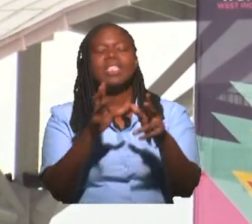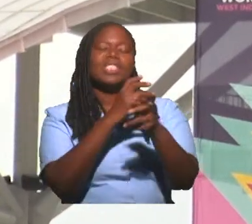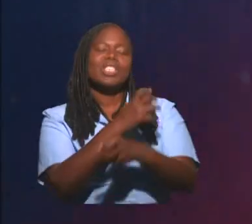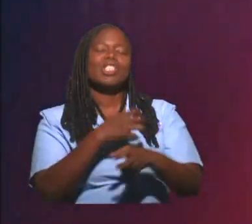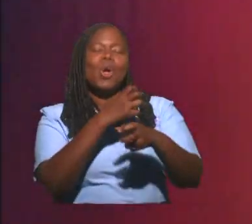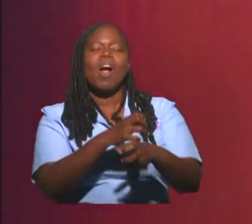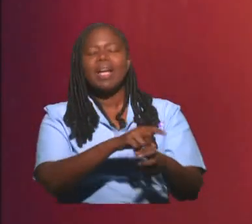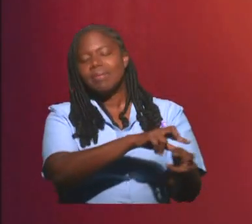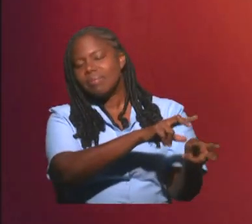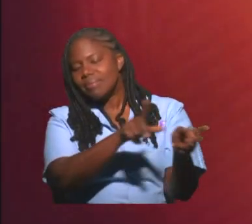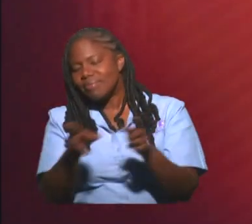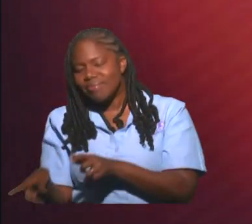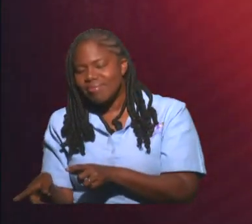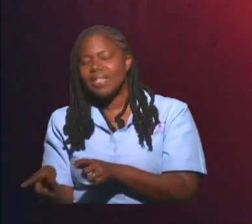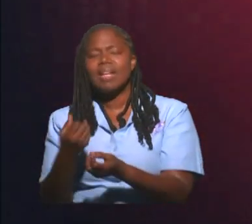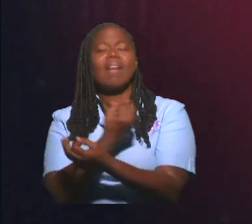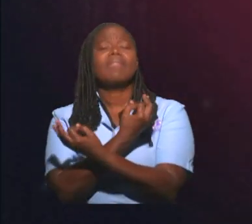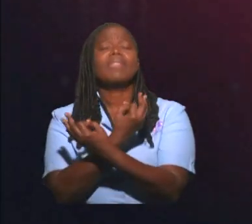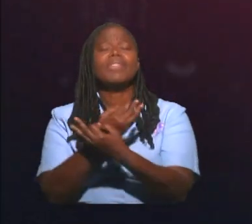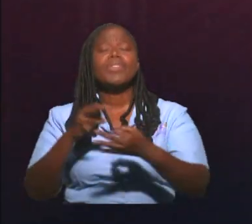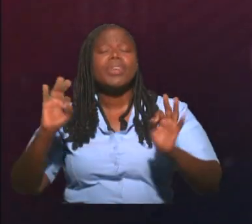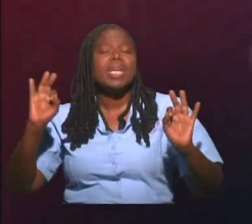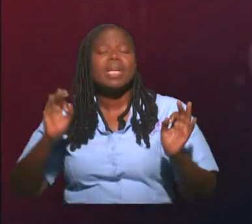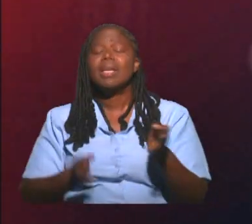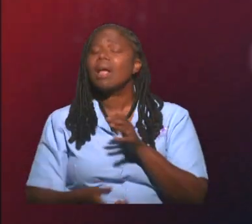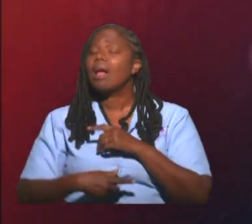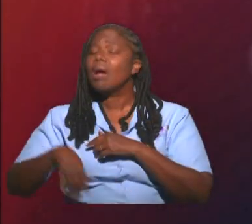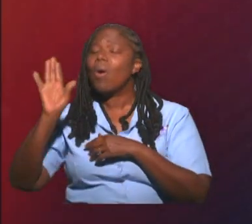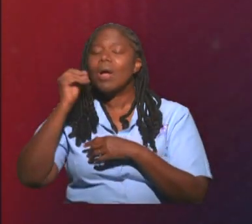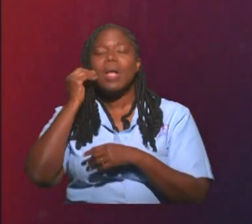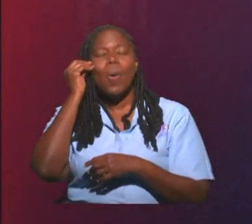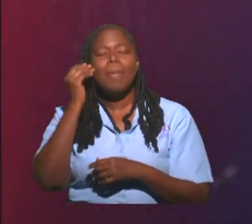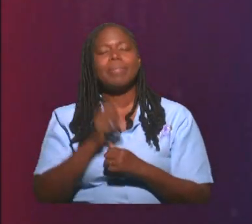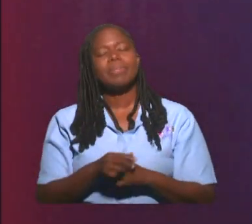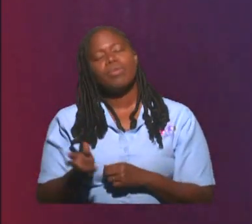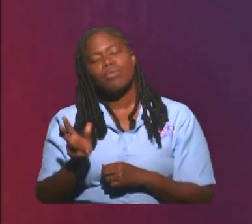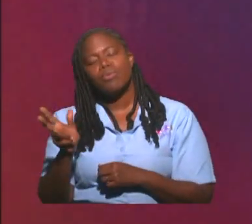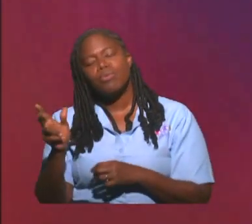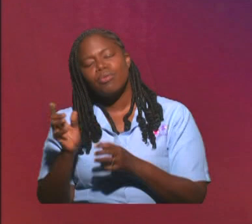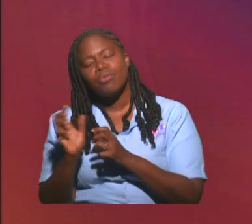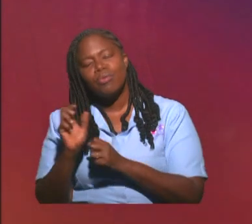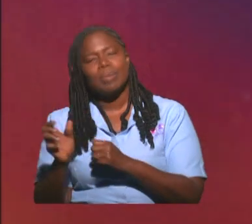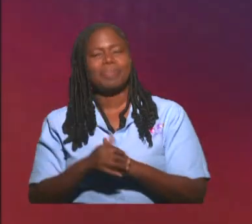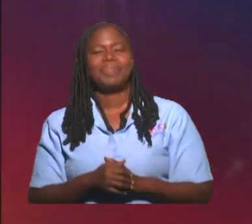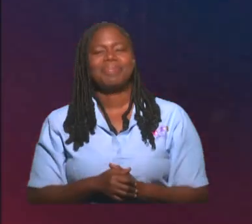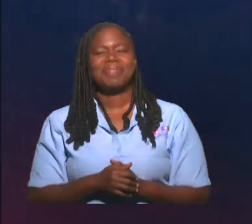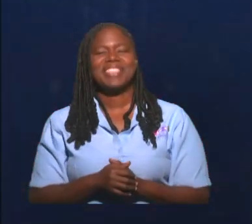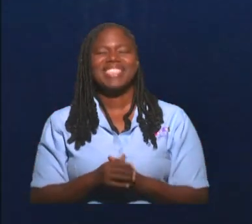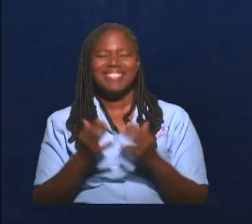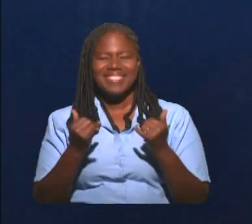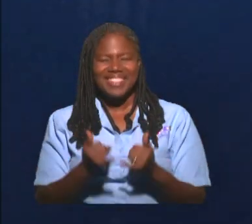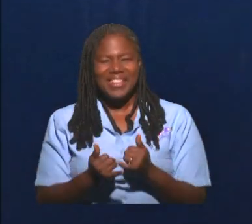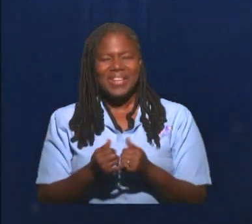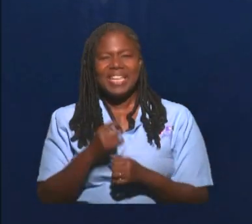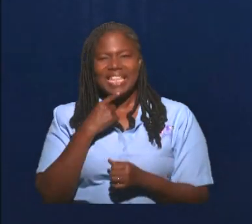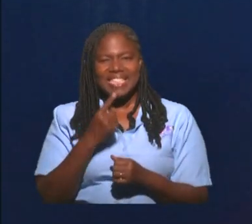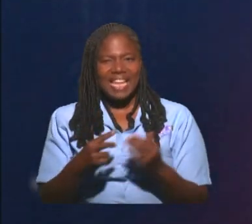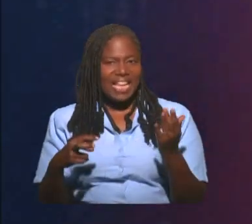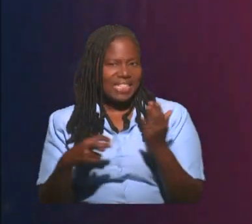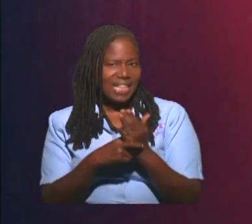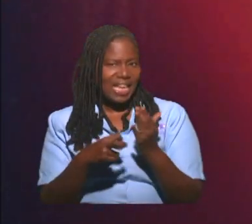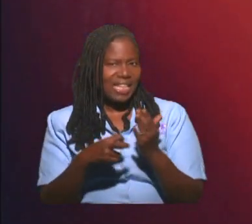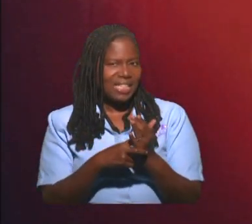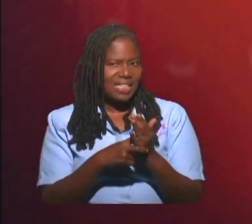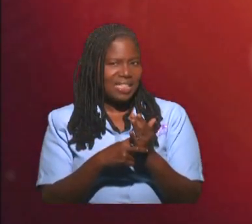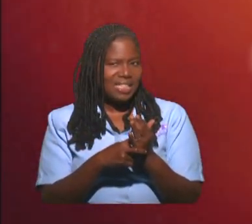charge. Meanwhile, there is no surprise that tickets for the much-anticipated clash between the West Indies and New Zealand on Wednesday